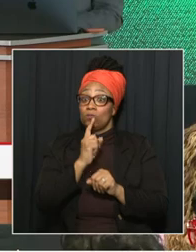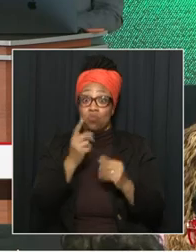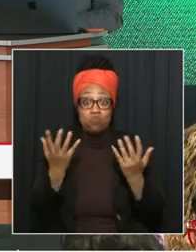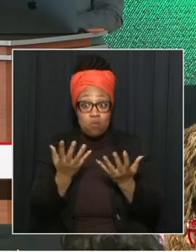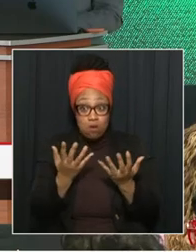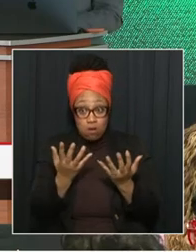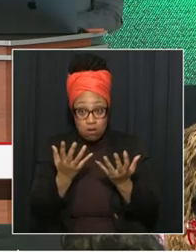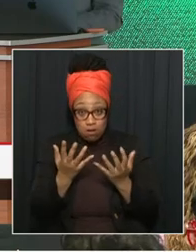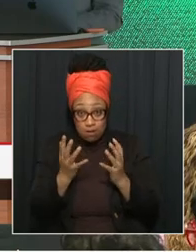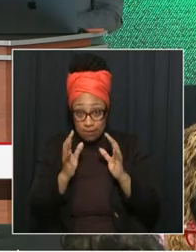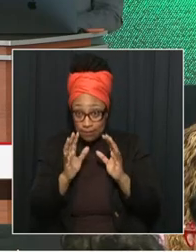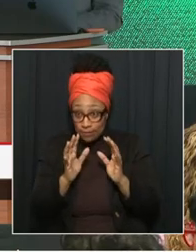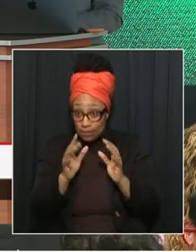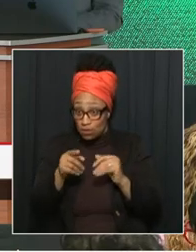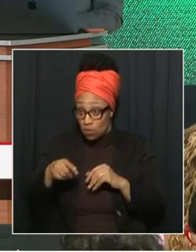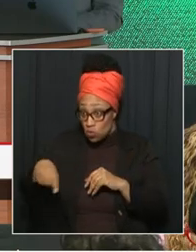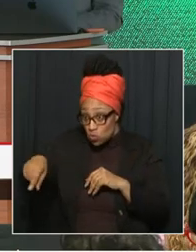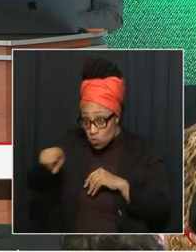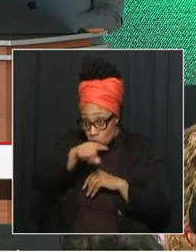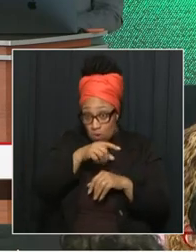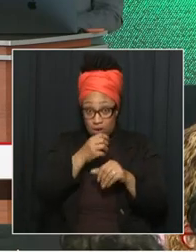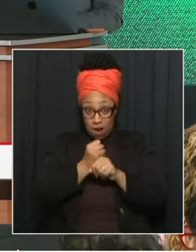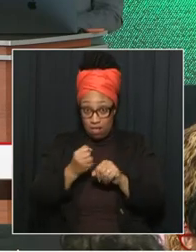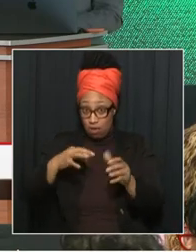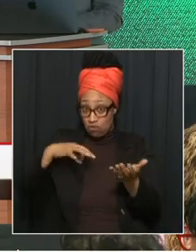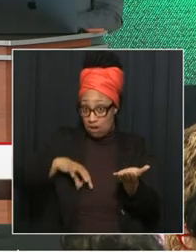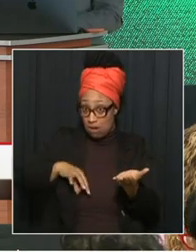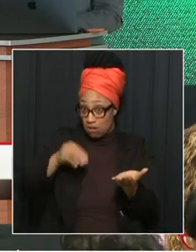your household income is below